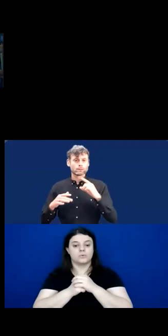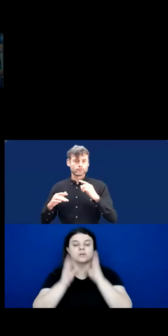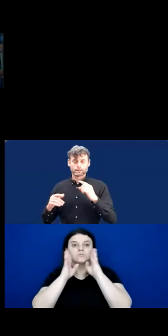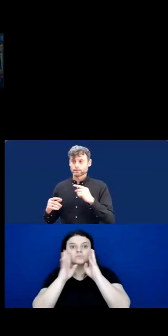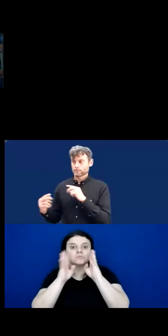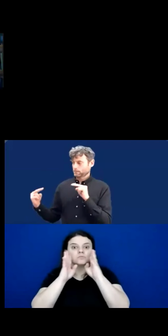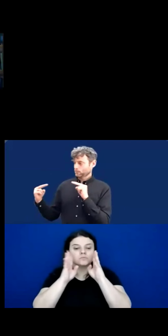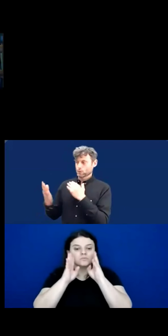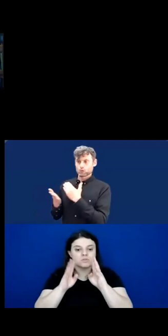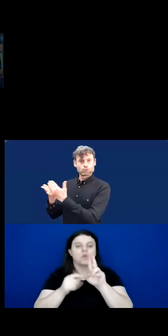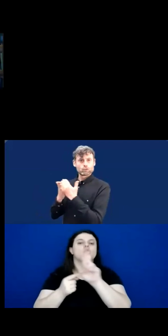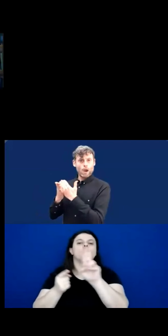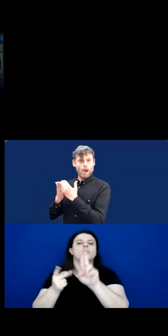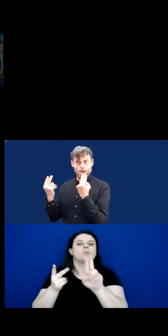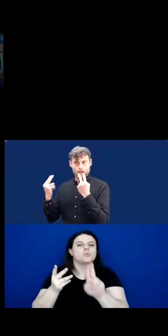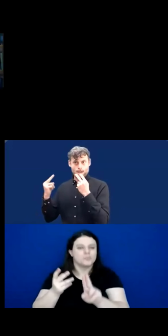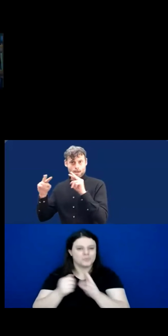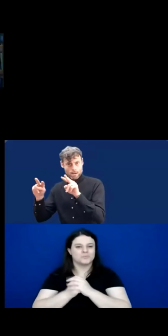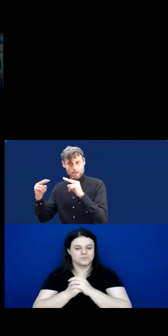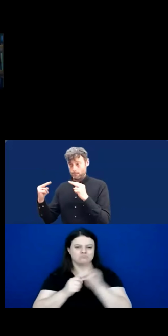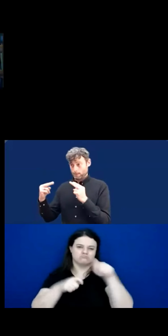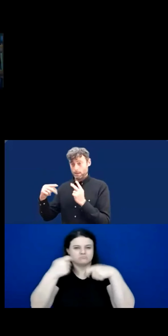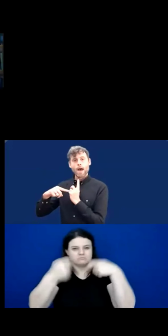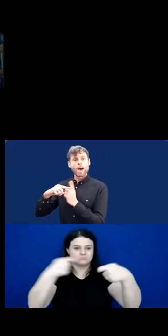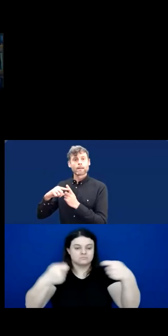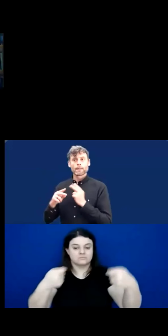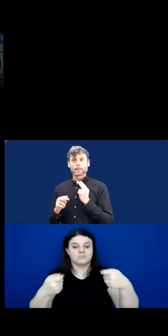and naming, such as naming of objects.